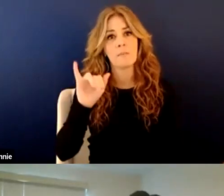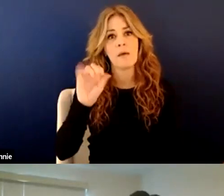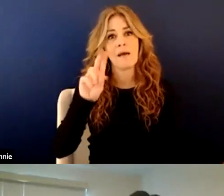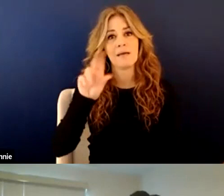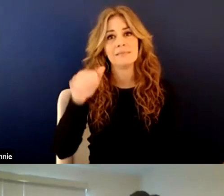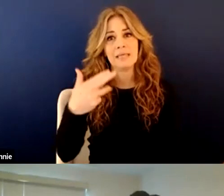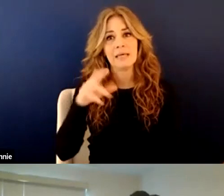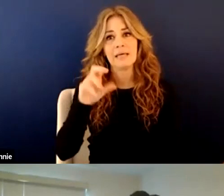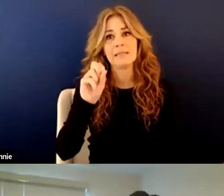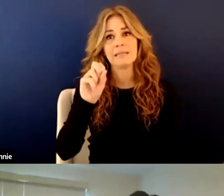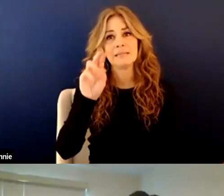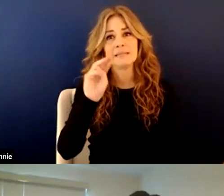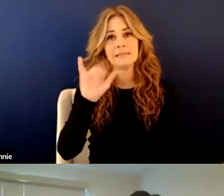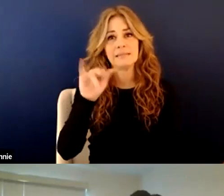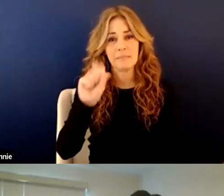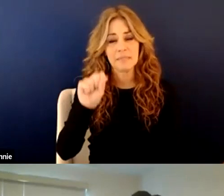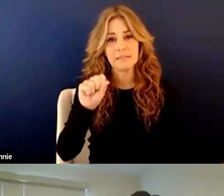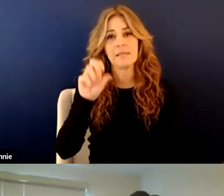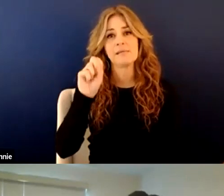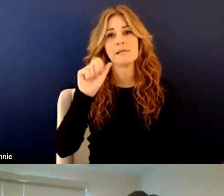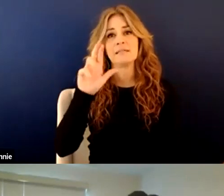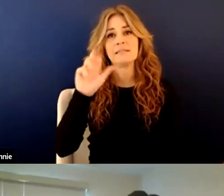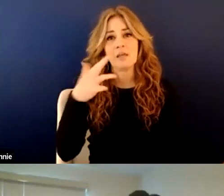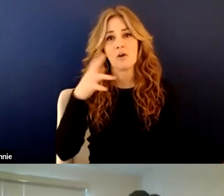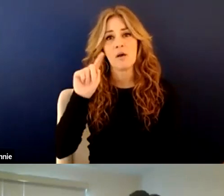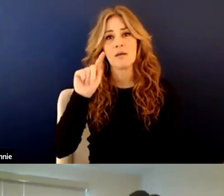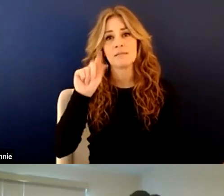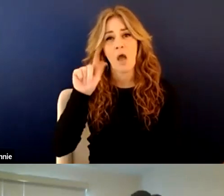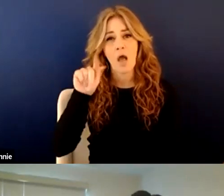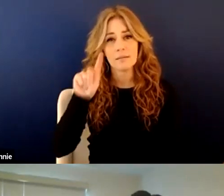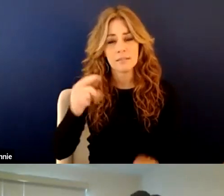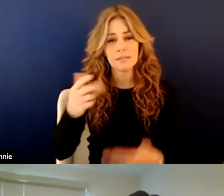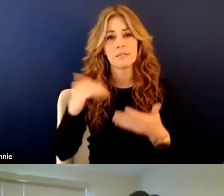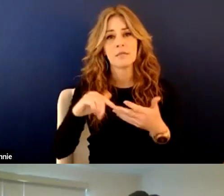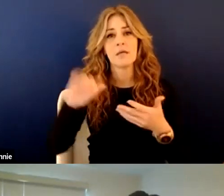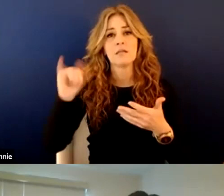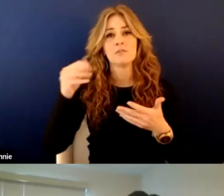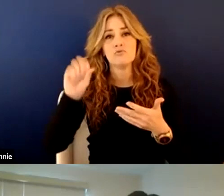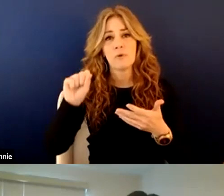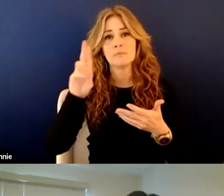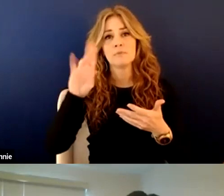Simmons, Sarah Toutant, James Bridgeforth, Jaymon Ortega, and